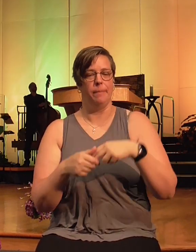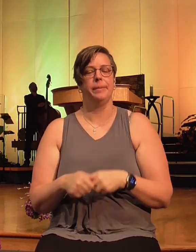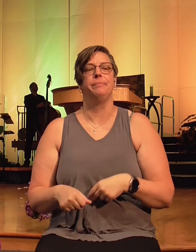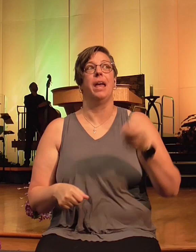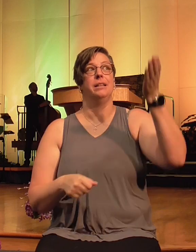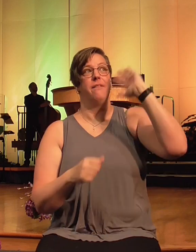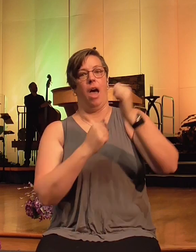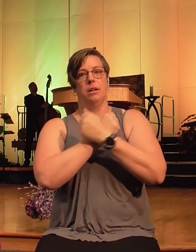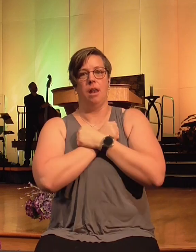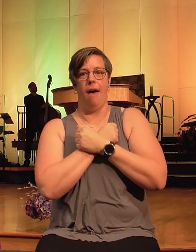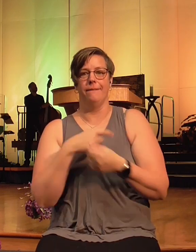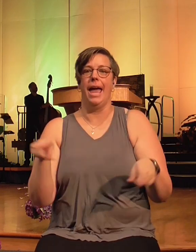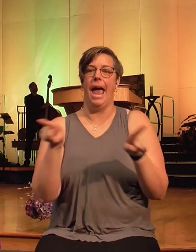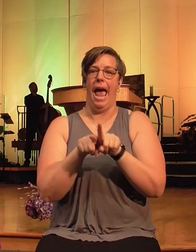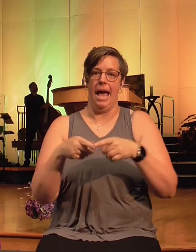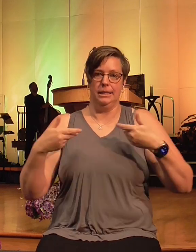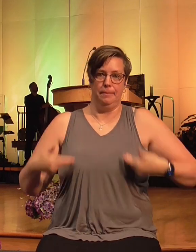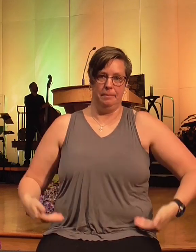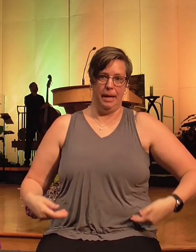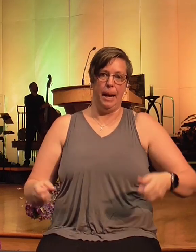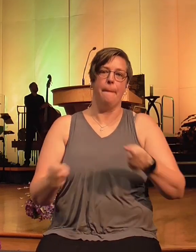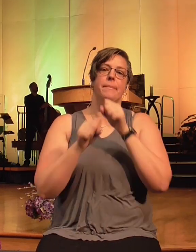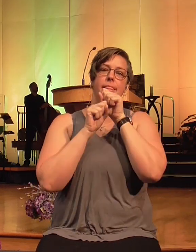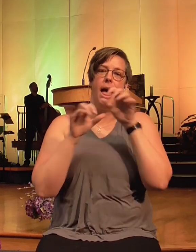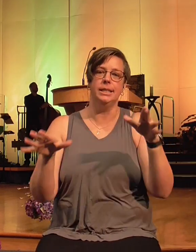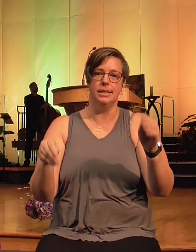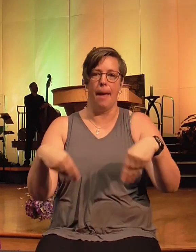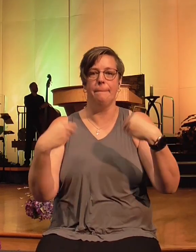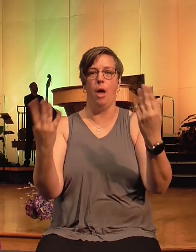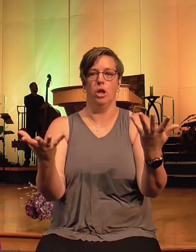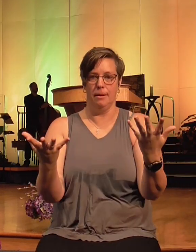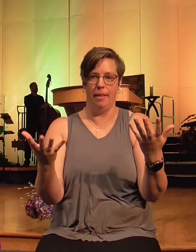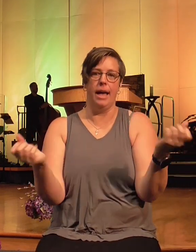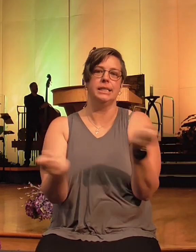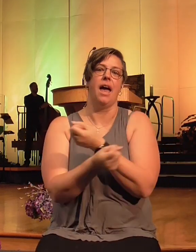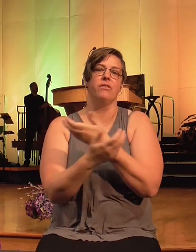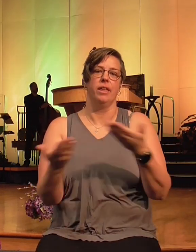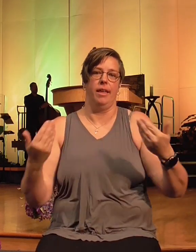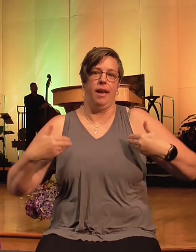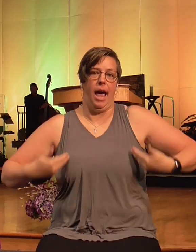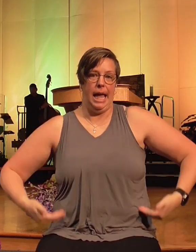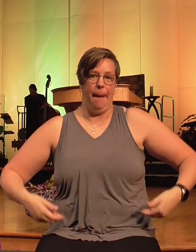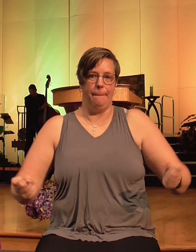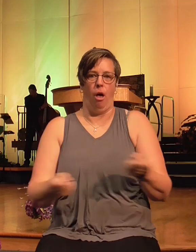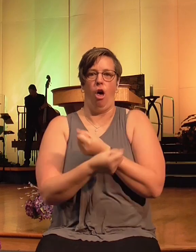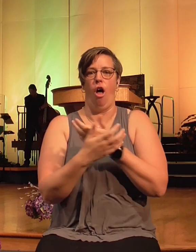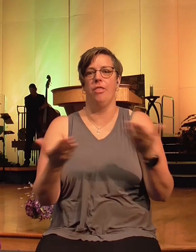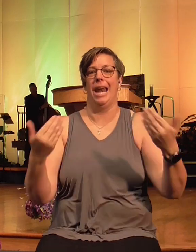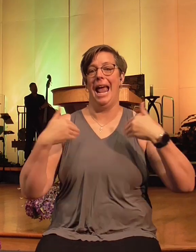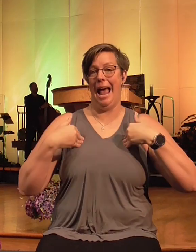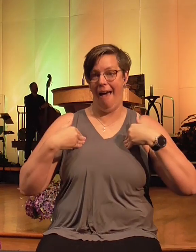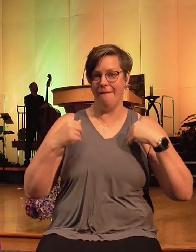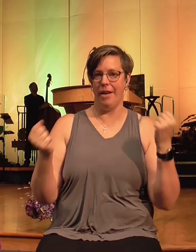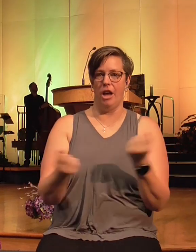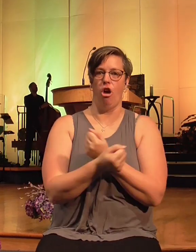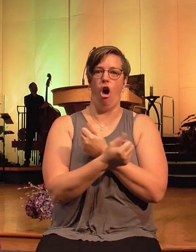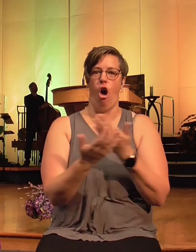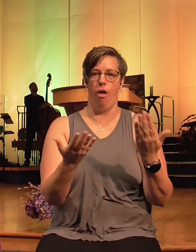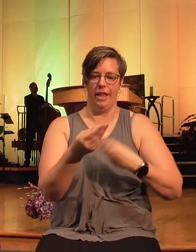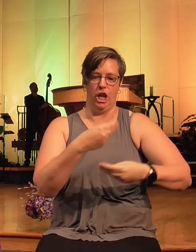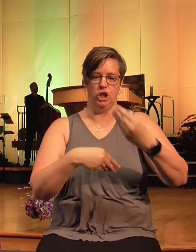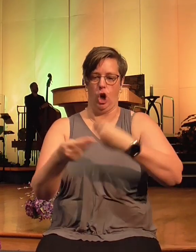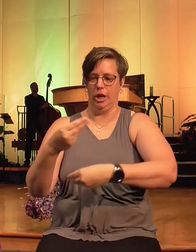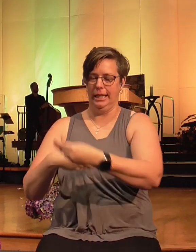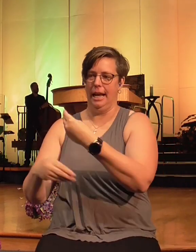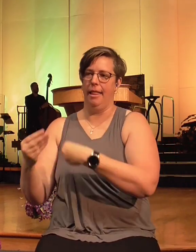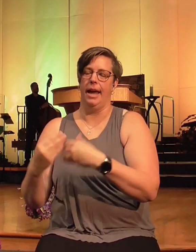divine love as me blesses and multiplies all that I am, all that I have, and all that